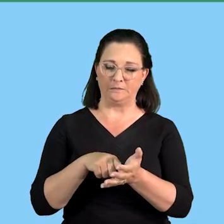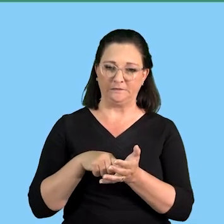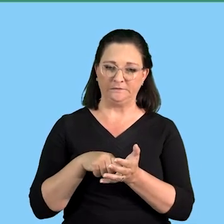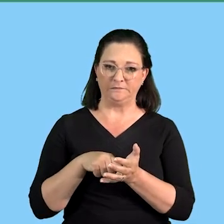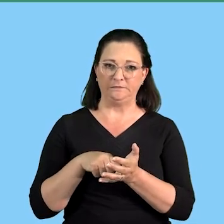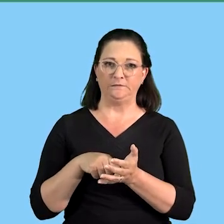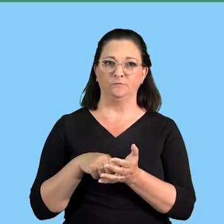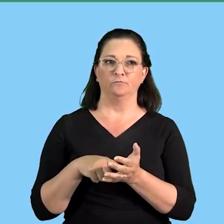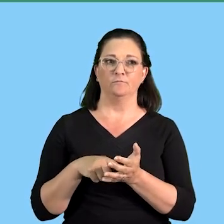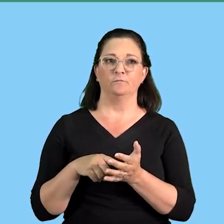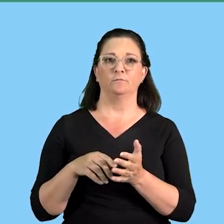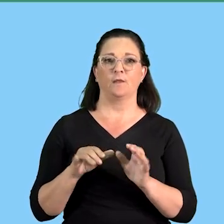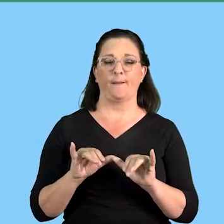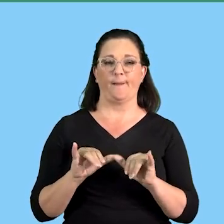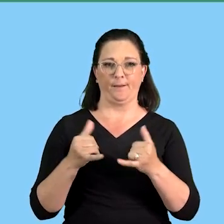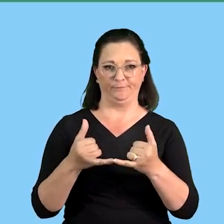company.